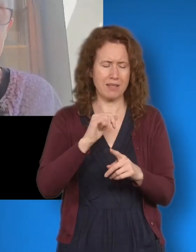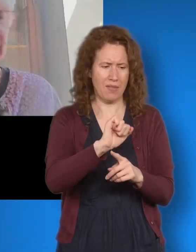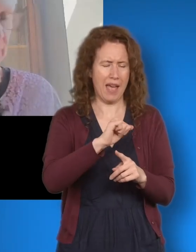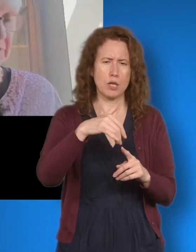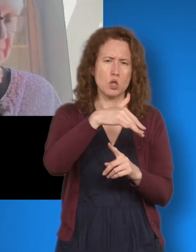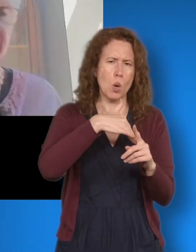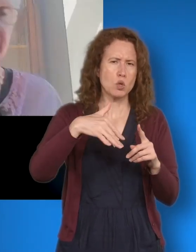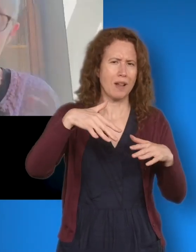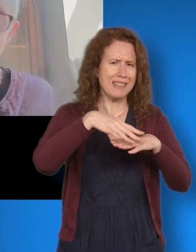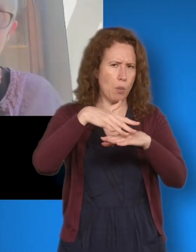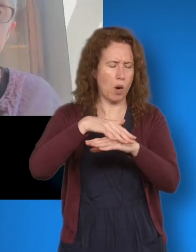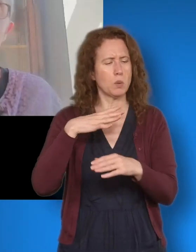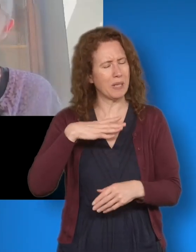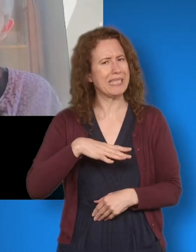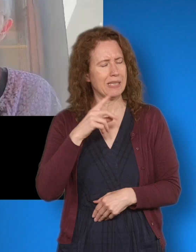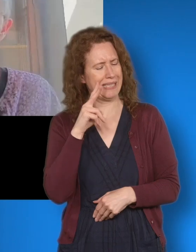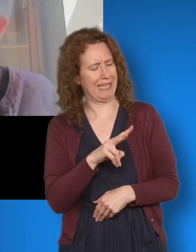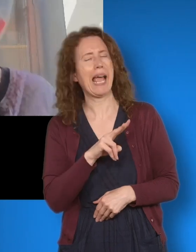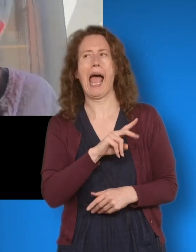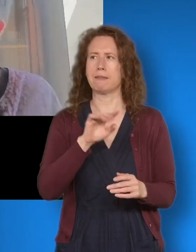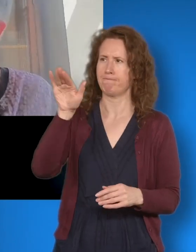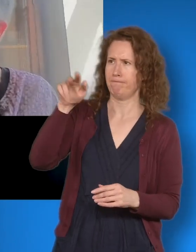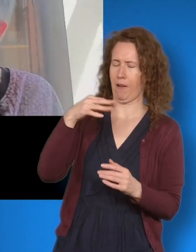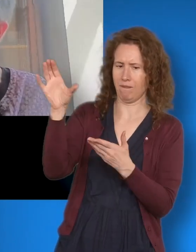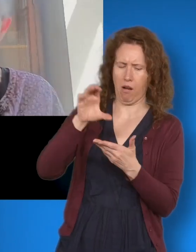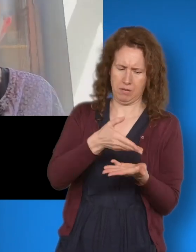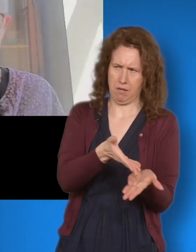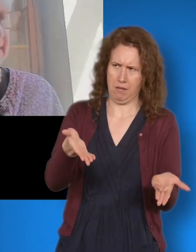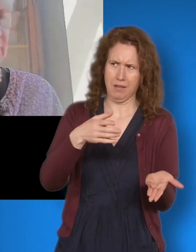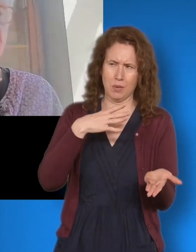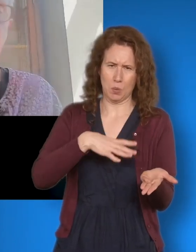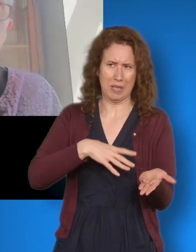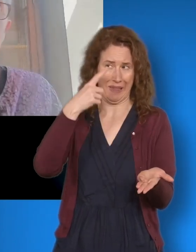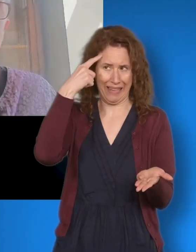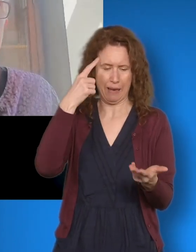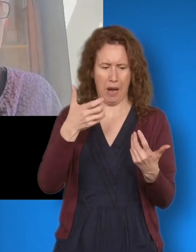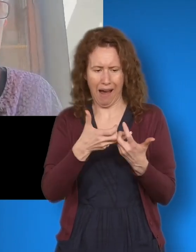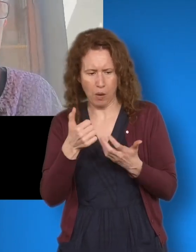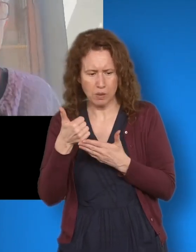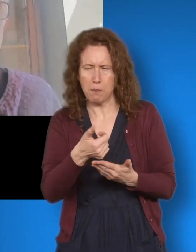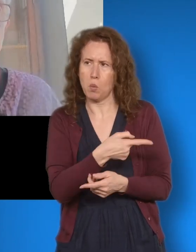think that's important to be able to take directly then to a funder in terms of what they can do.